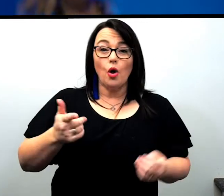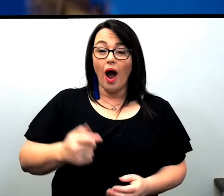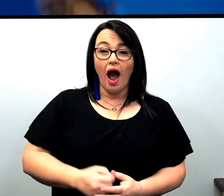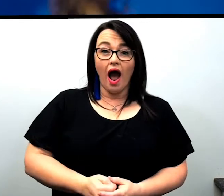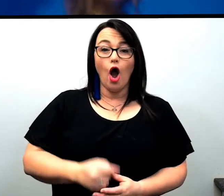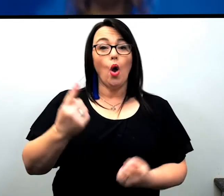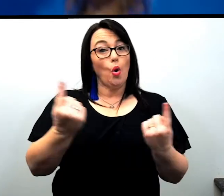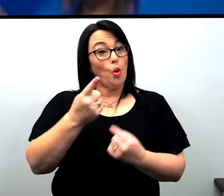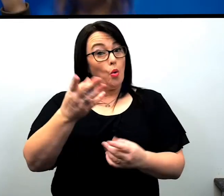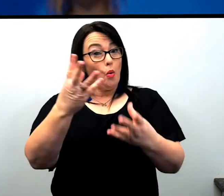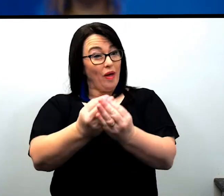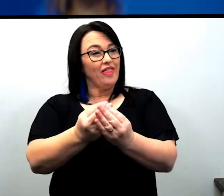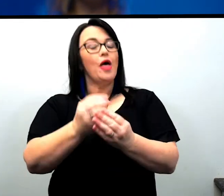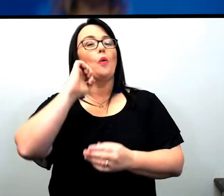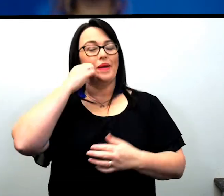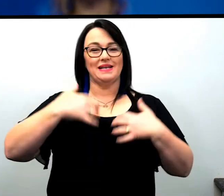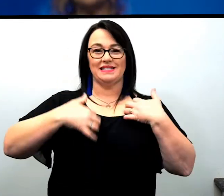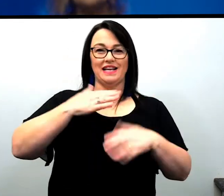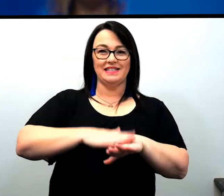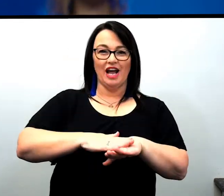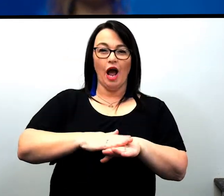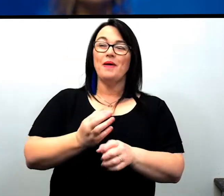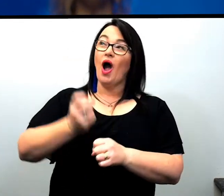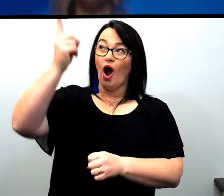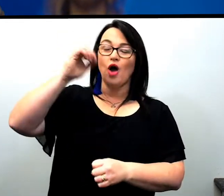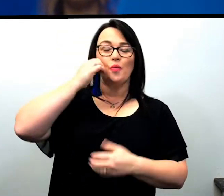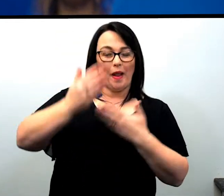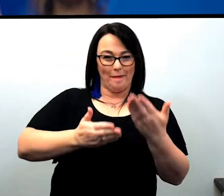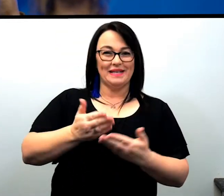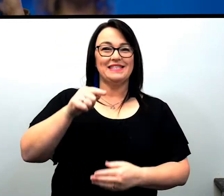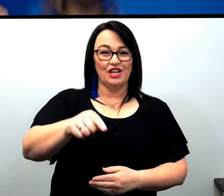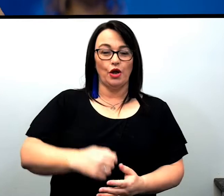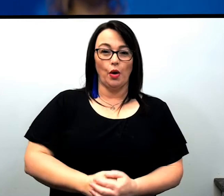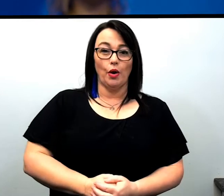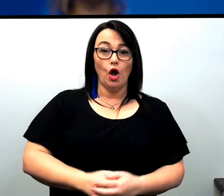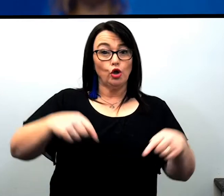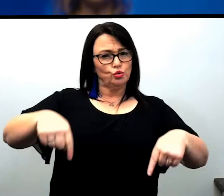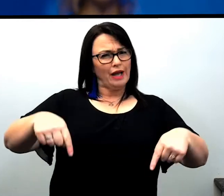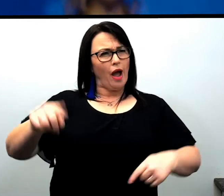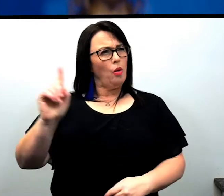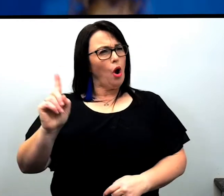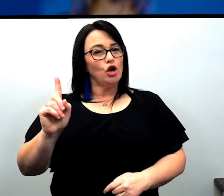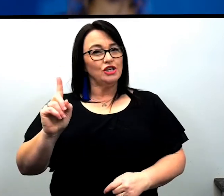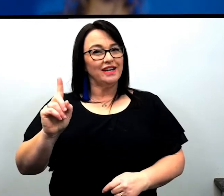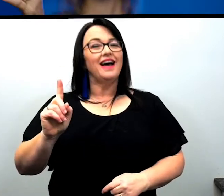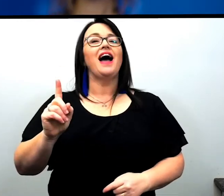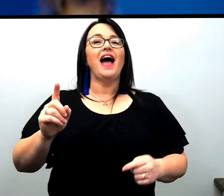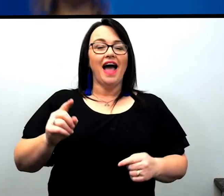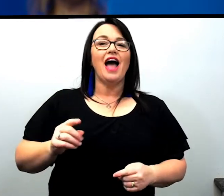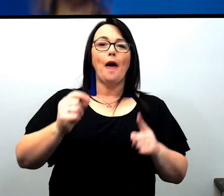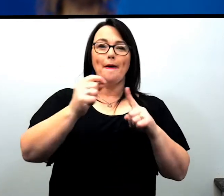a powerful time where God's going to minister to you. Because it is, get this, it is Pentecost Sunday.